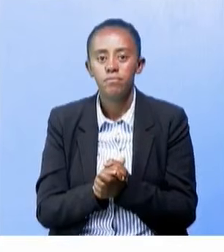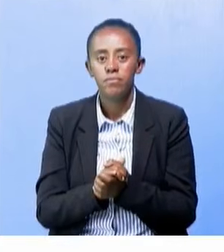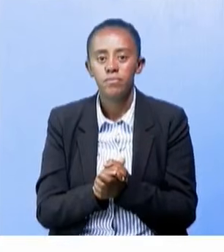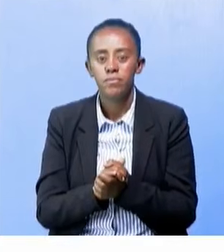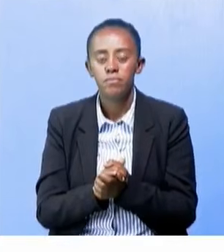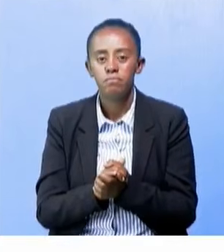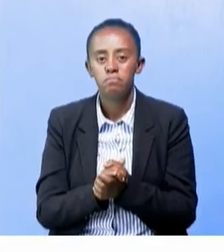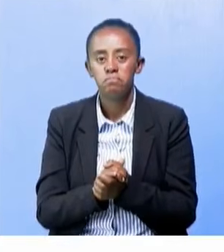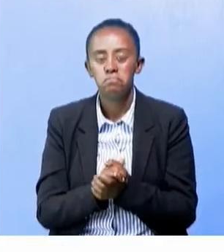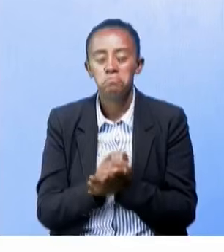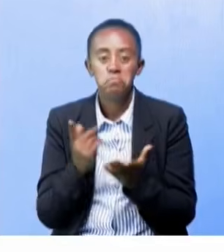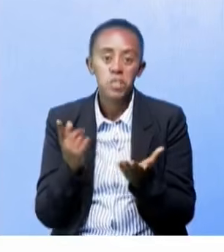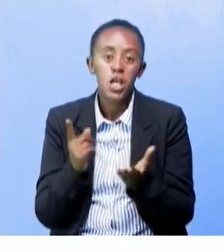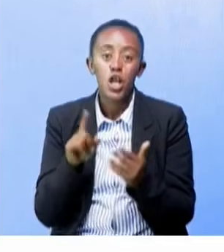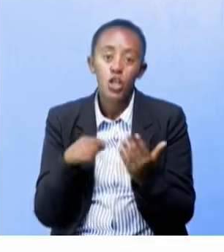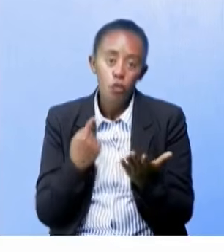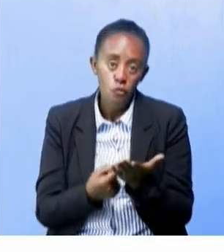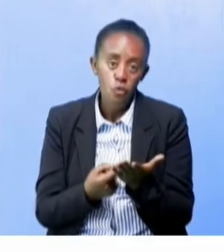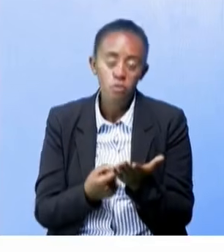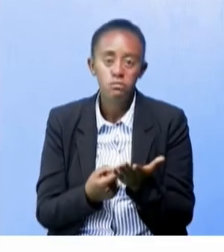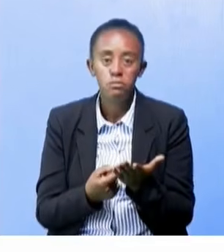Therefore,